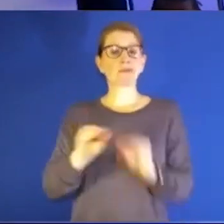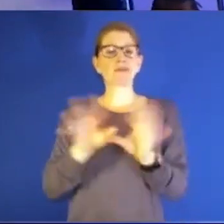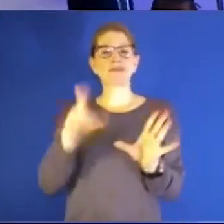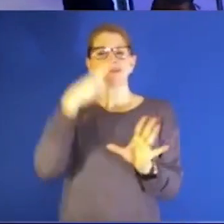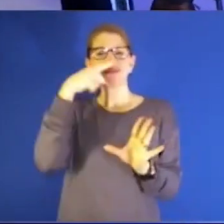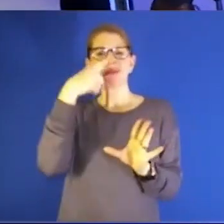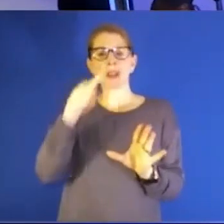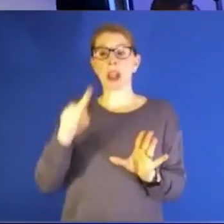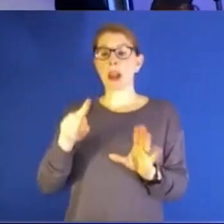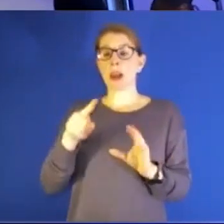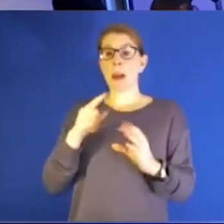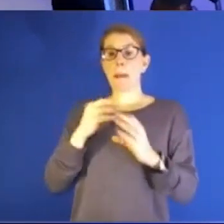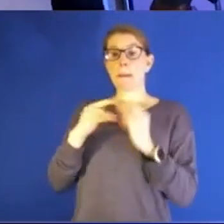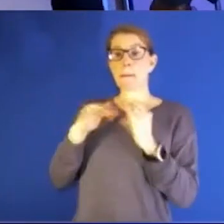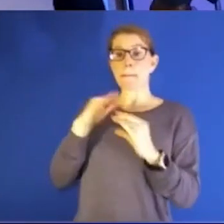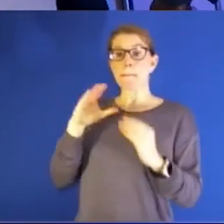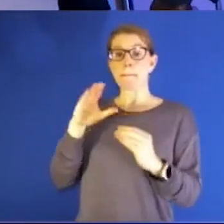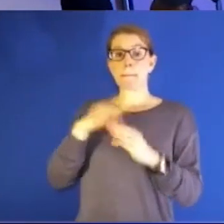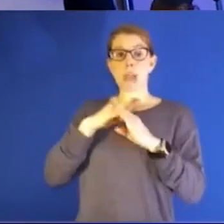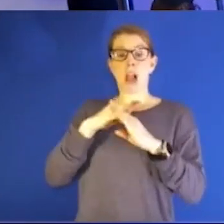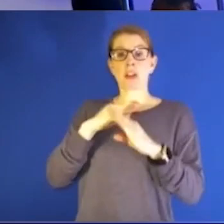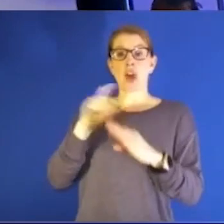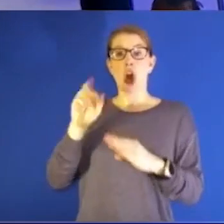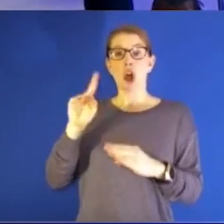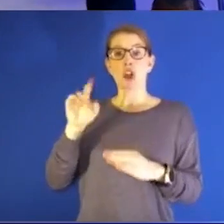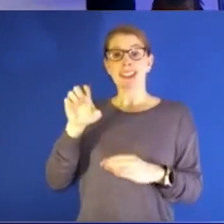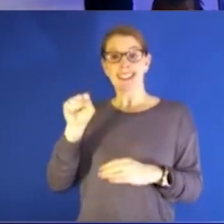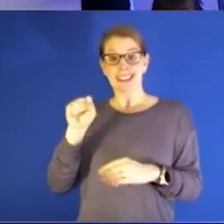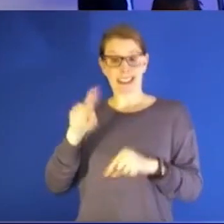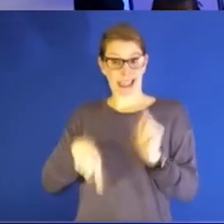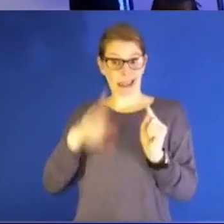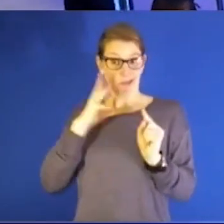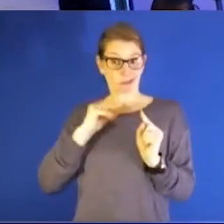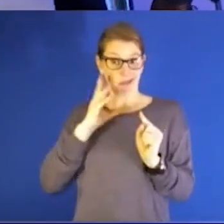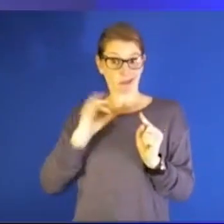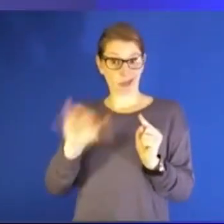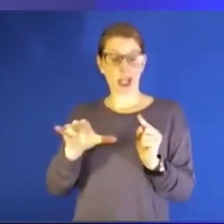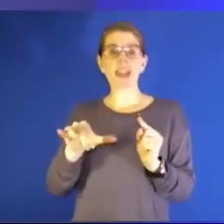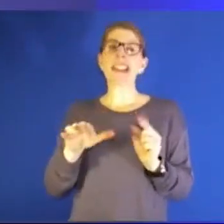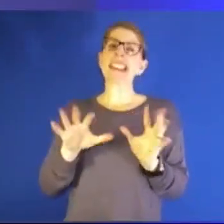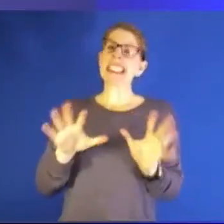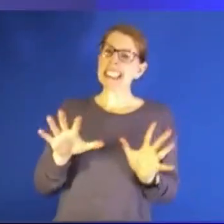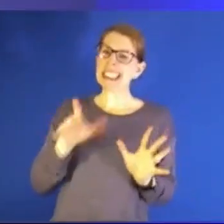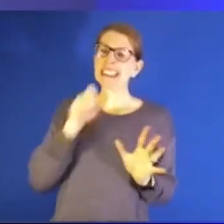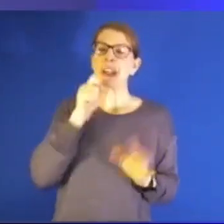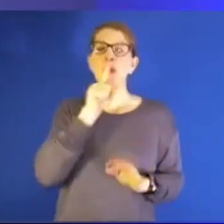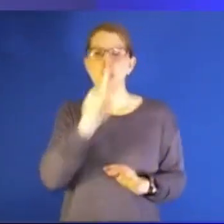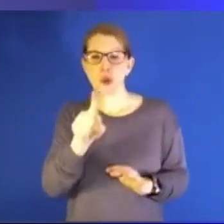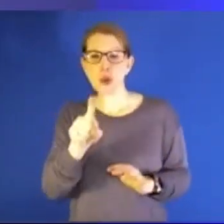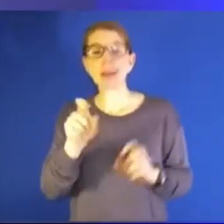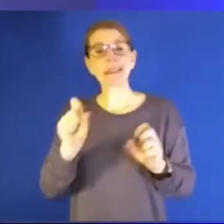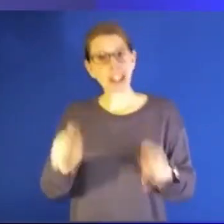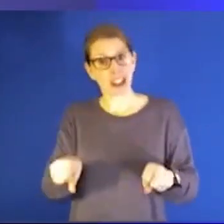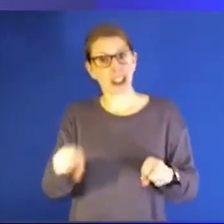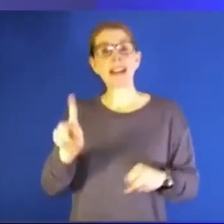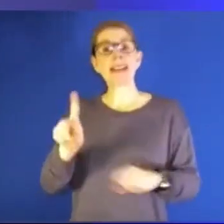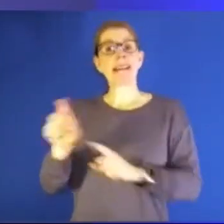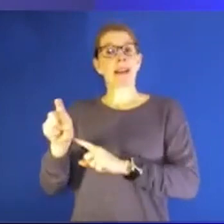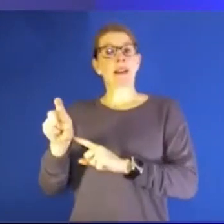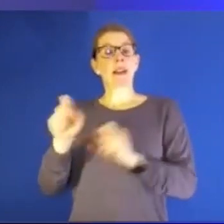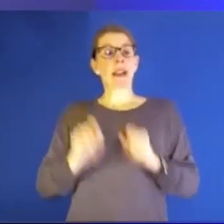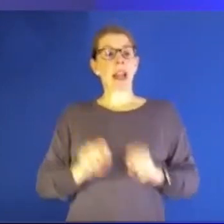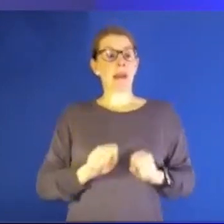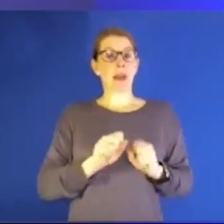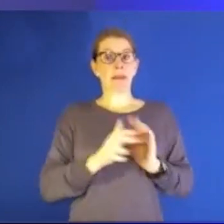arteries can't have broken heart syndrome. Not exactly true, a little more nuanced than that. So the diagnosis can be made if you